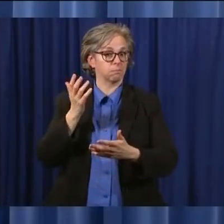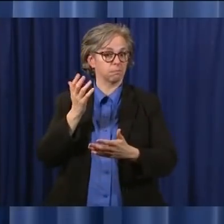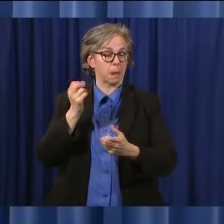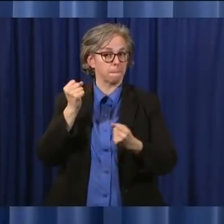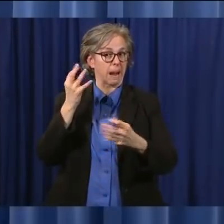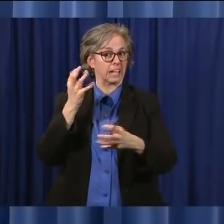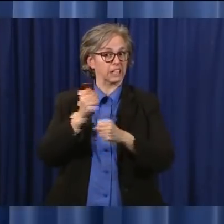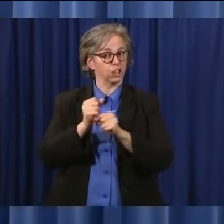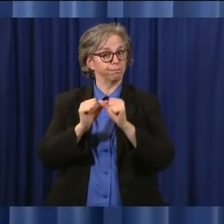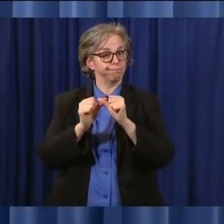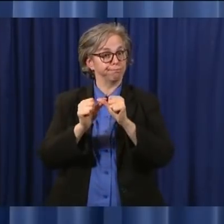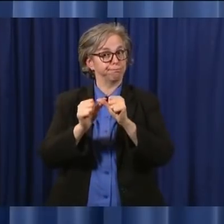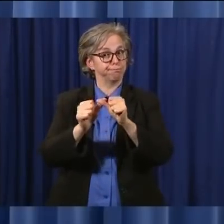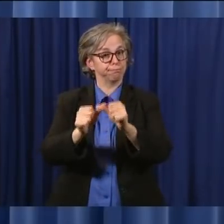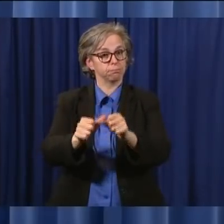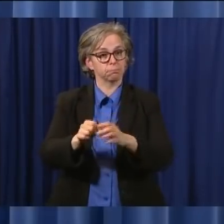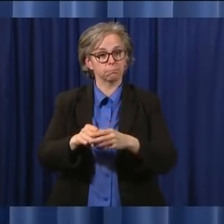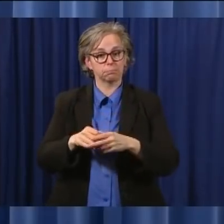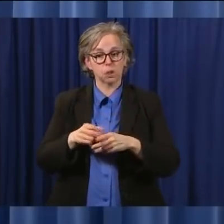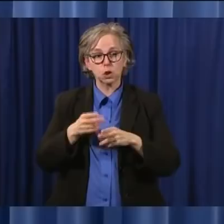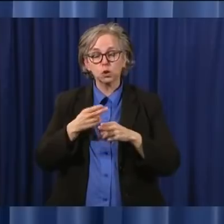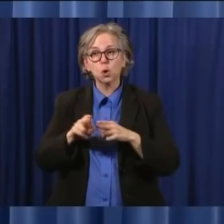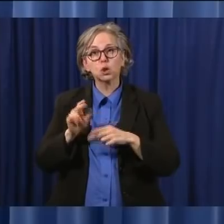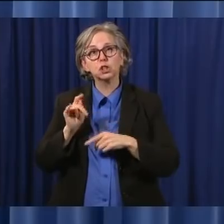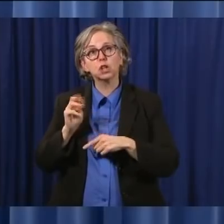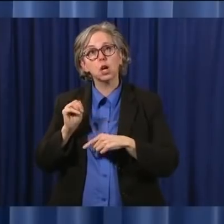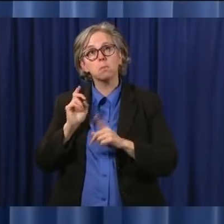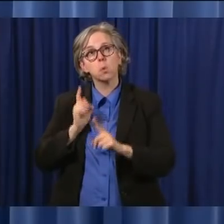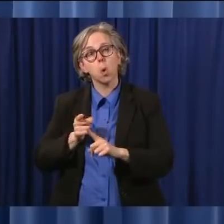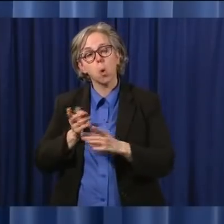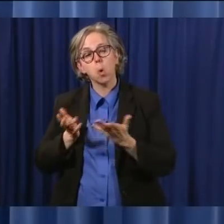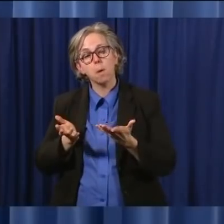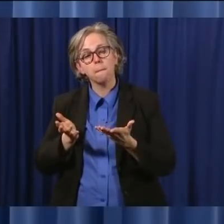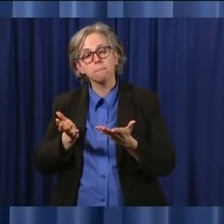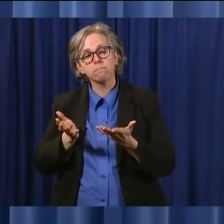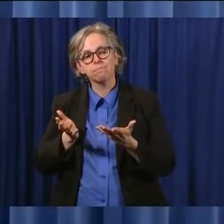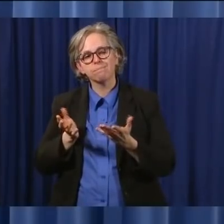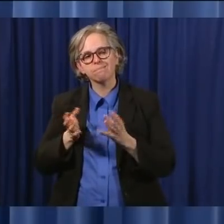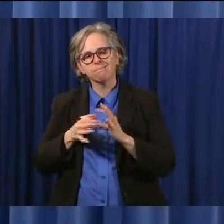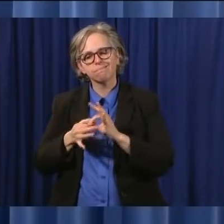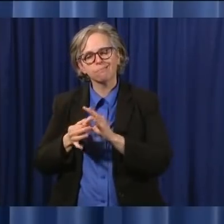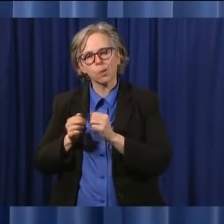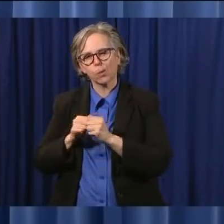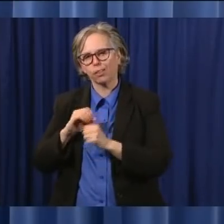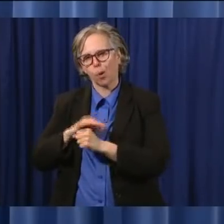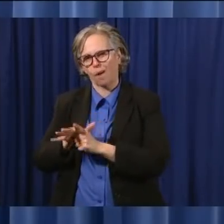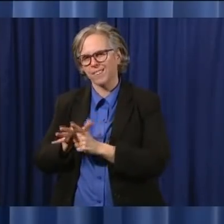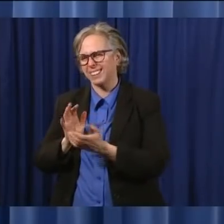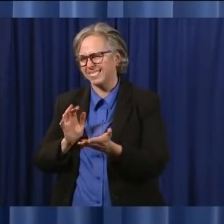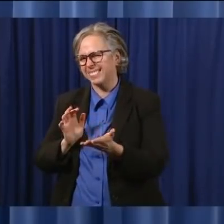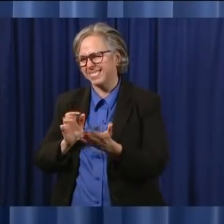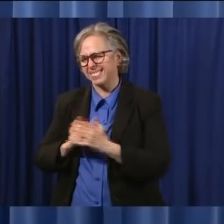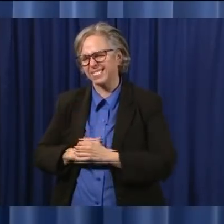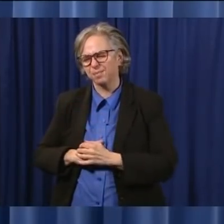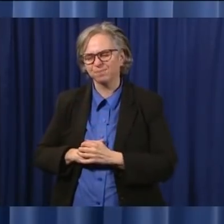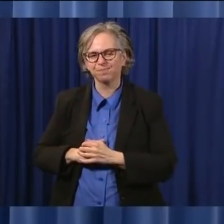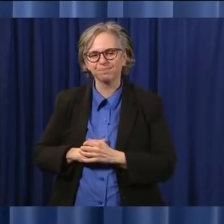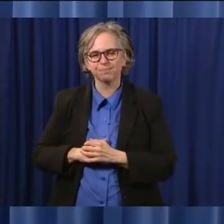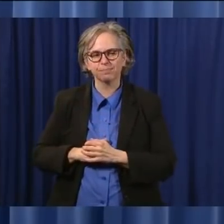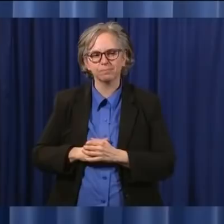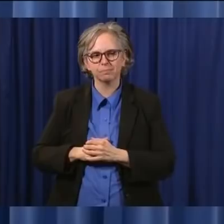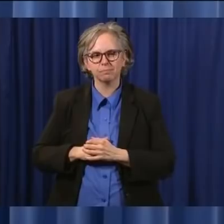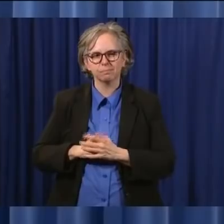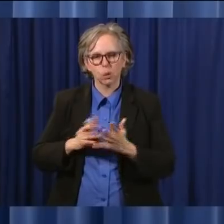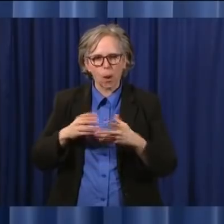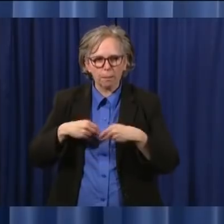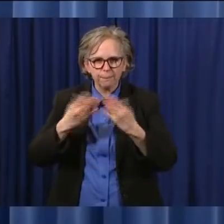short-term goal is obviously focused on the COVID-19, and we want to make sure services are out